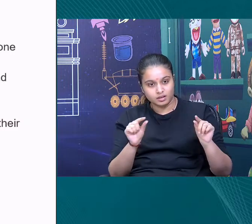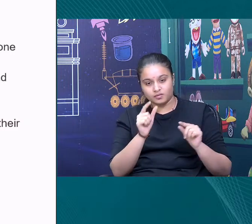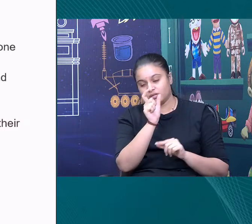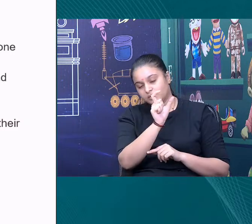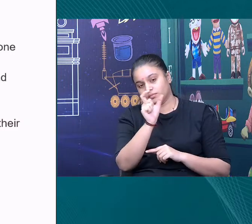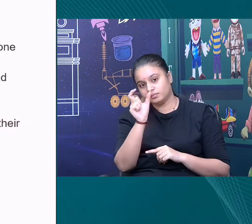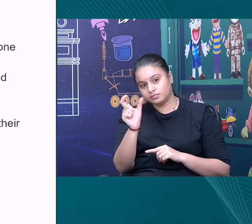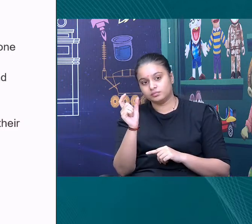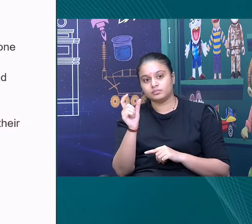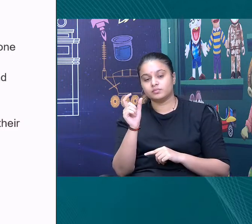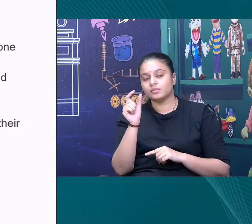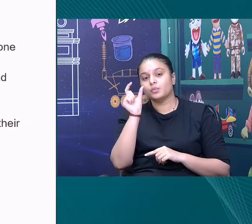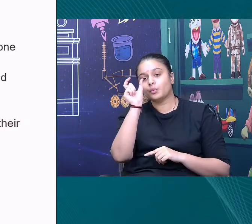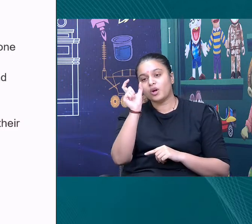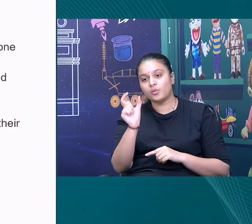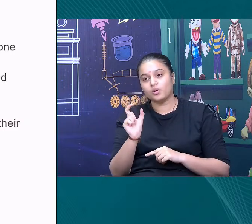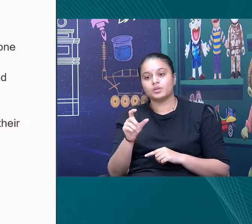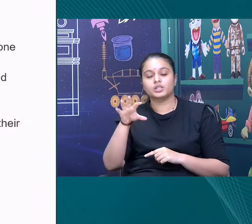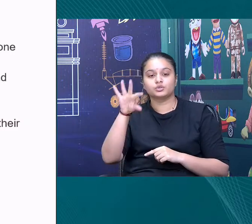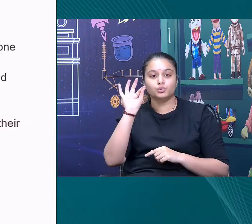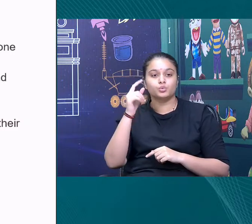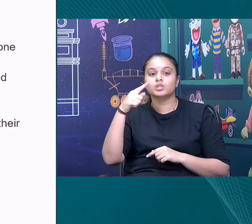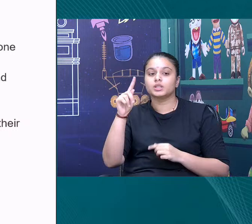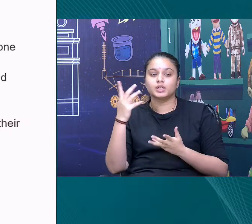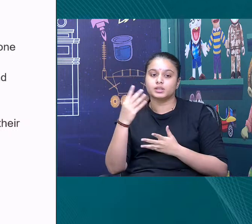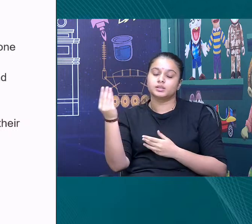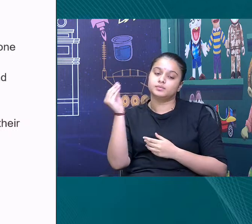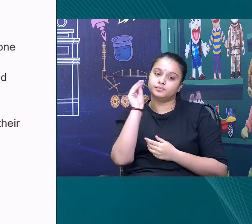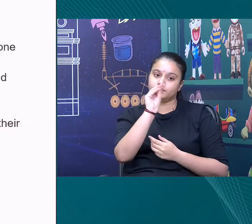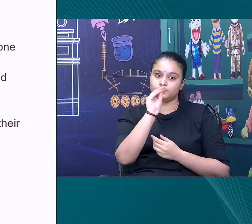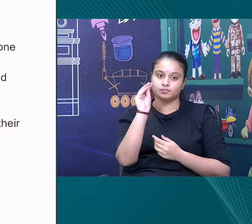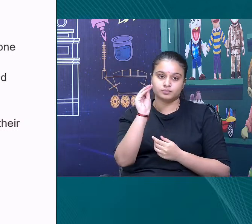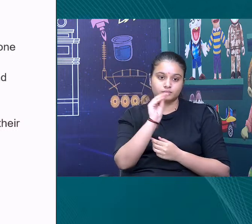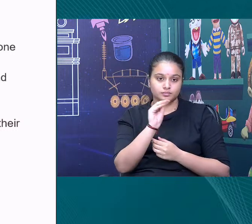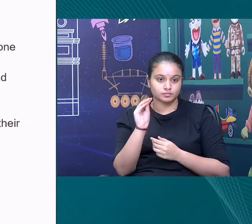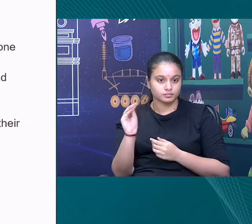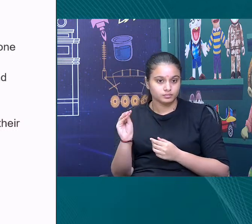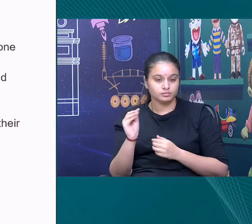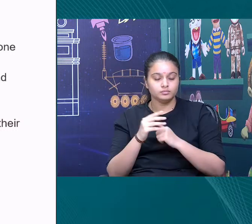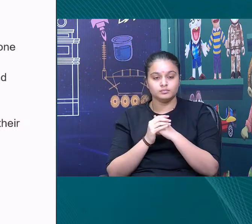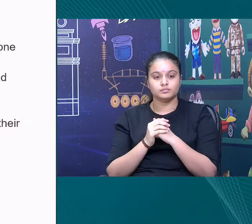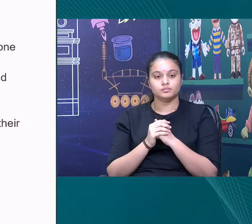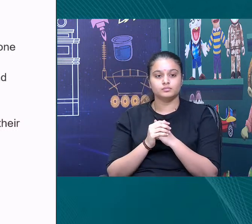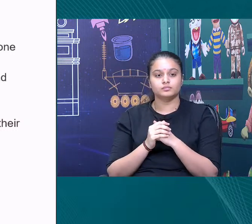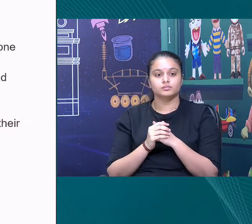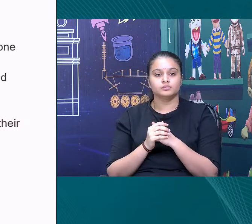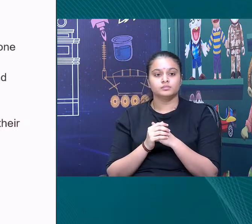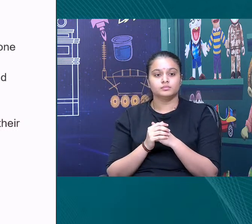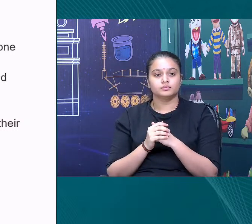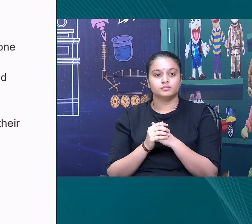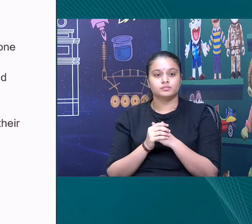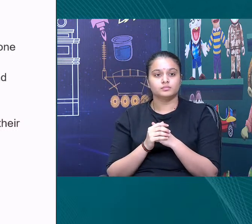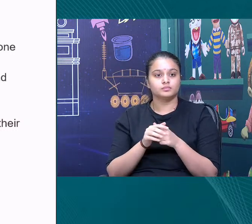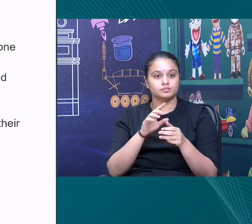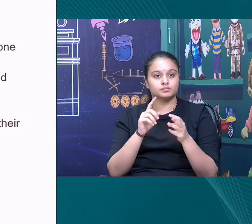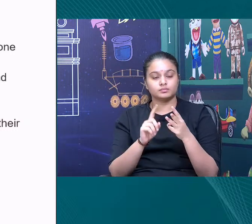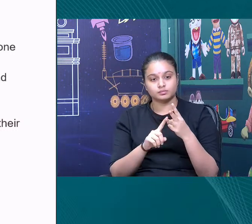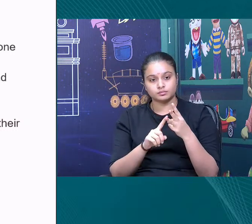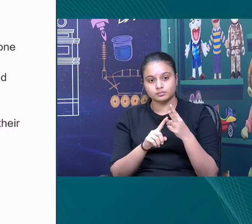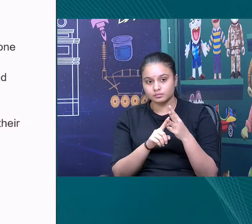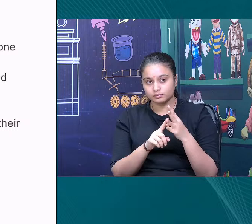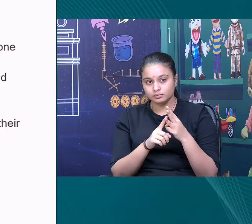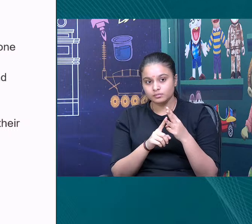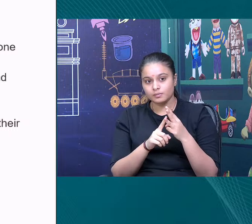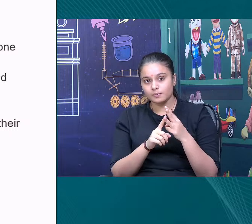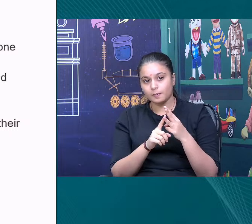disease. Second, Stephen Hawking was a famous dash who worked on dash and black holes. Third, Firdaus visited dash